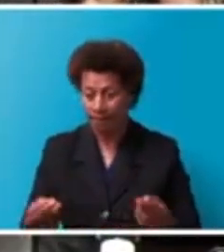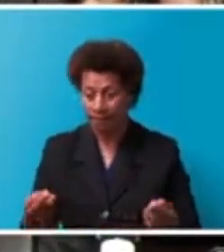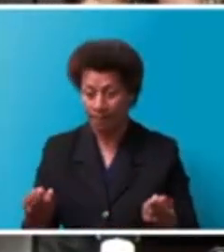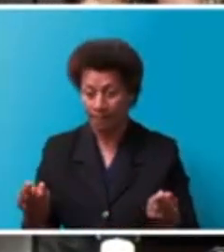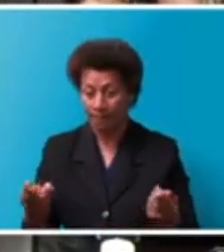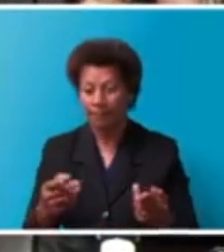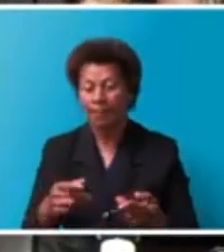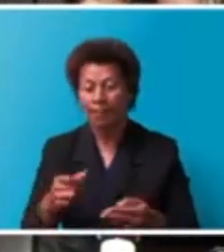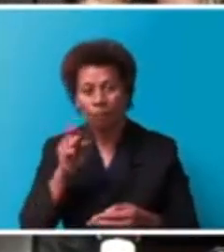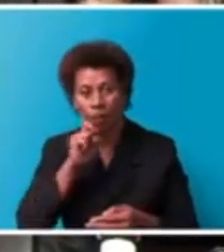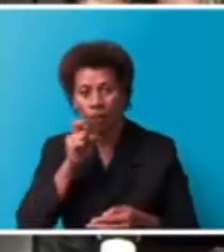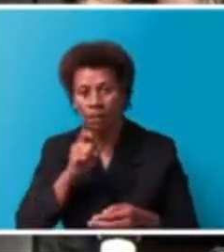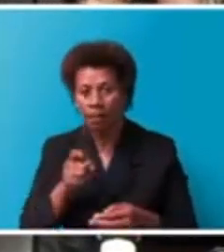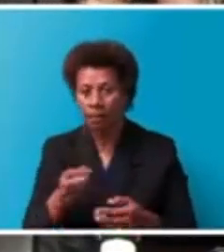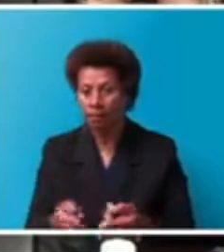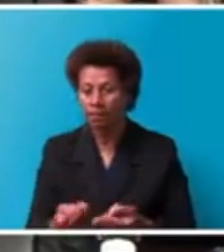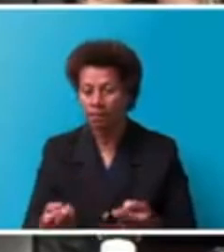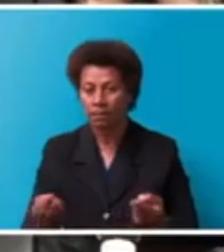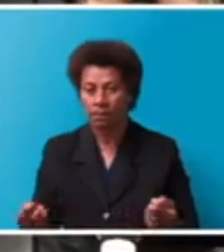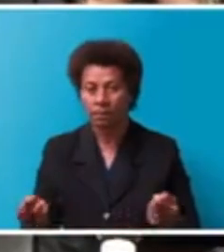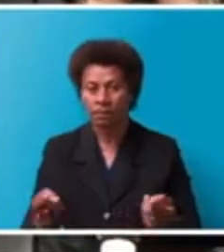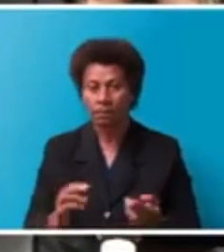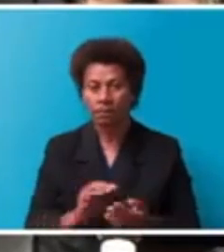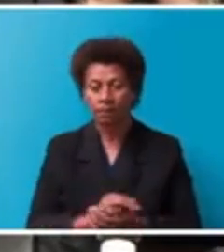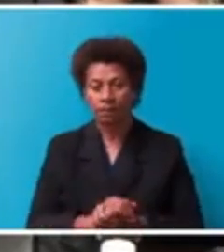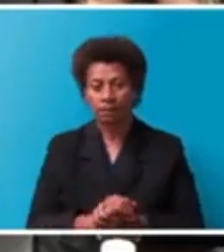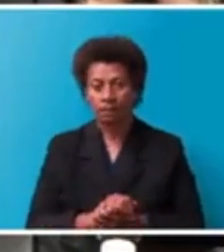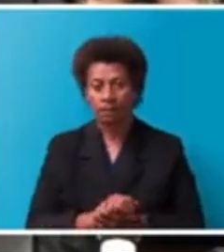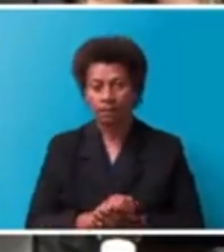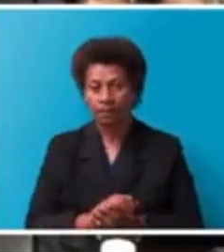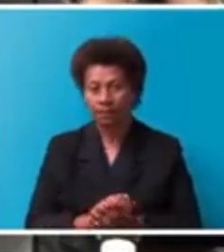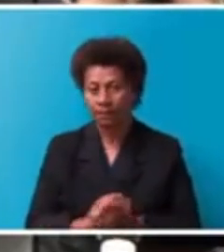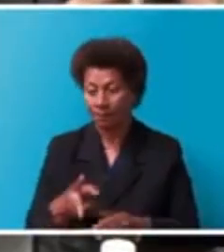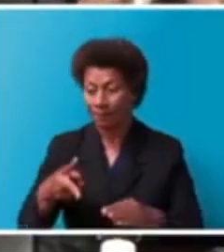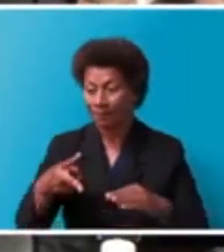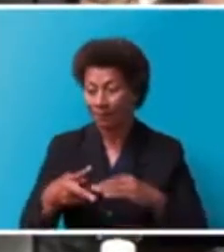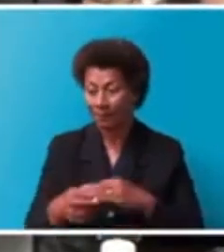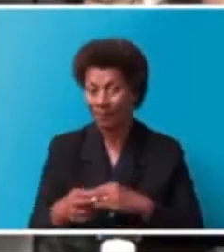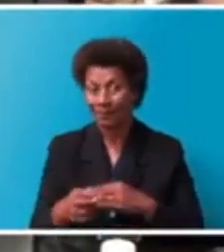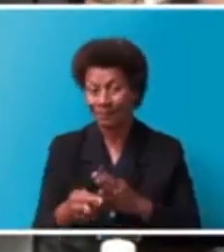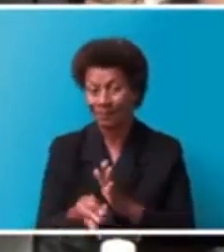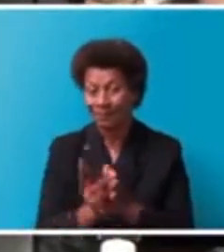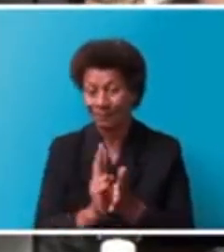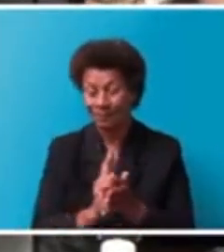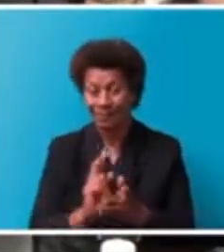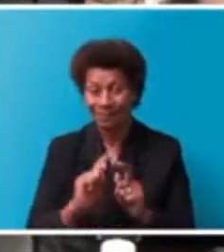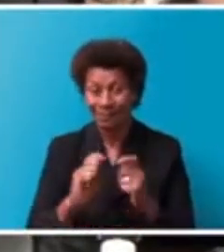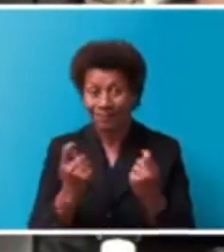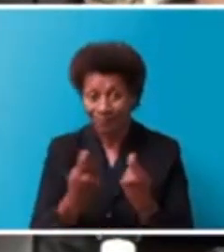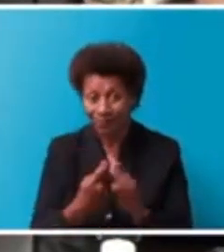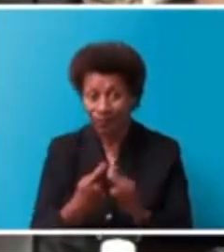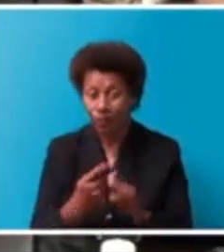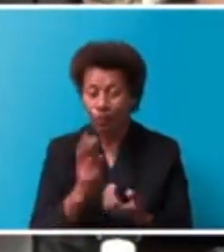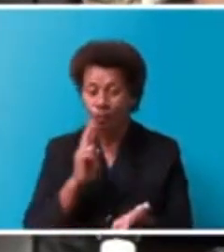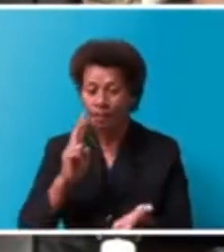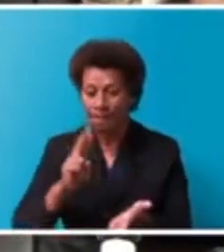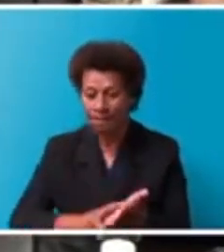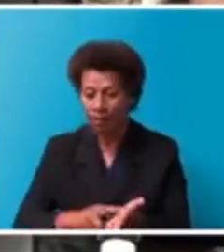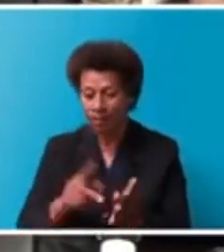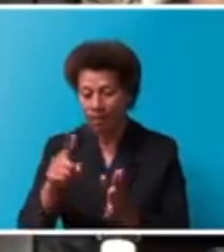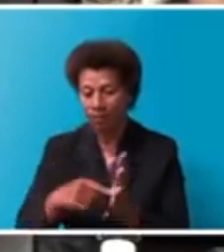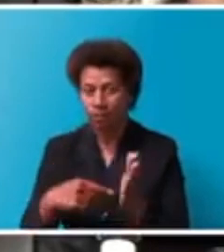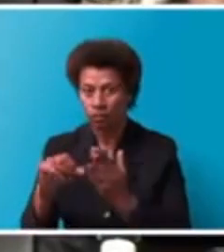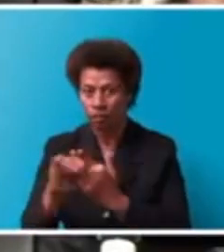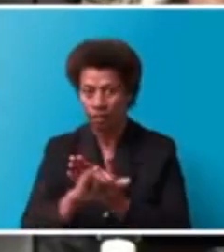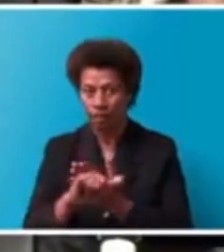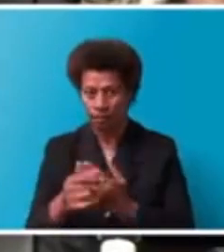resources. Through a recently launched innovative review team that will report to me by July end, we